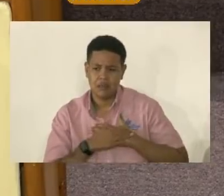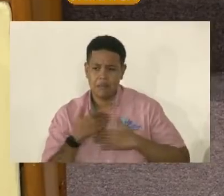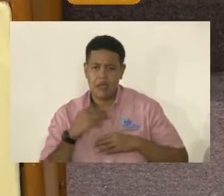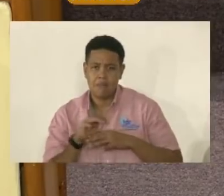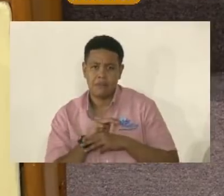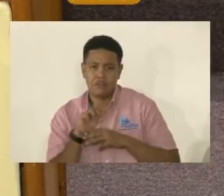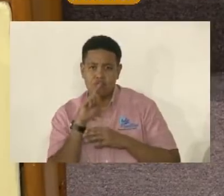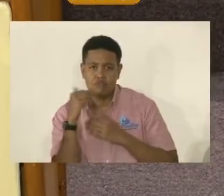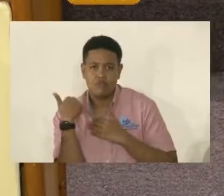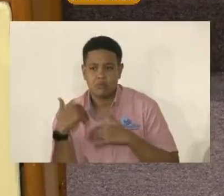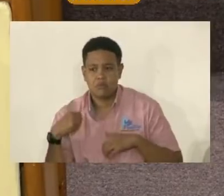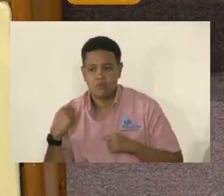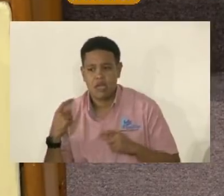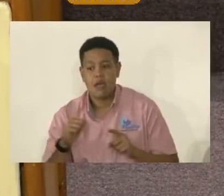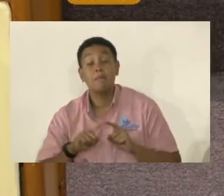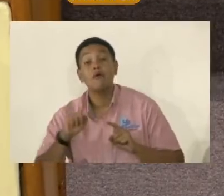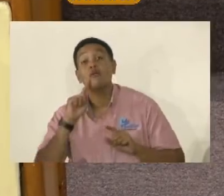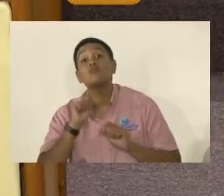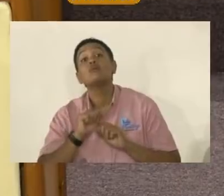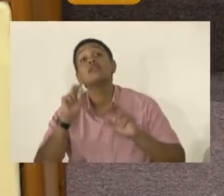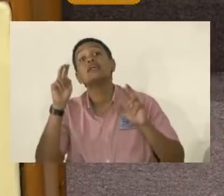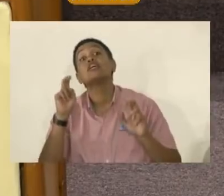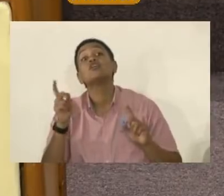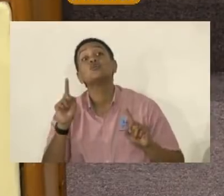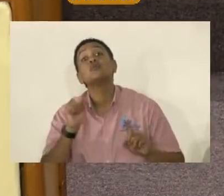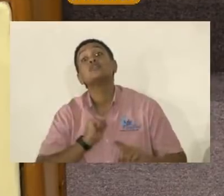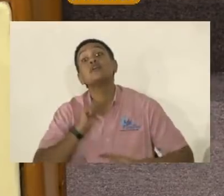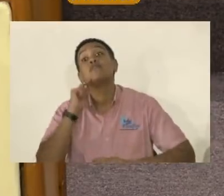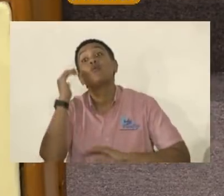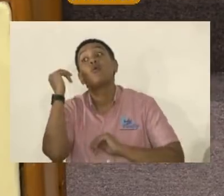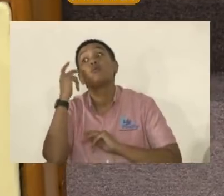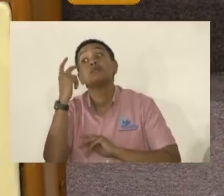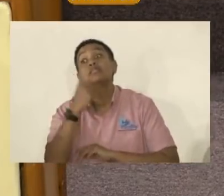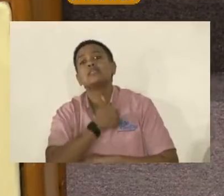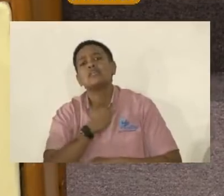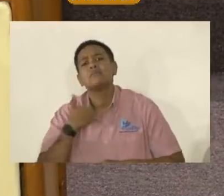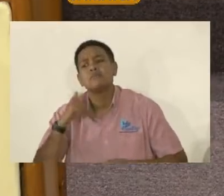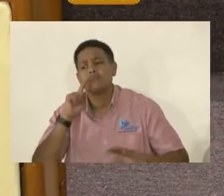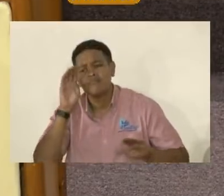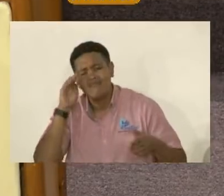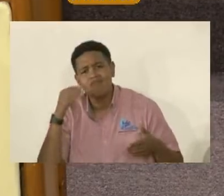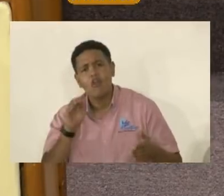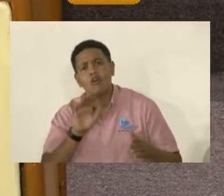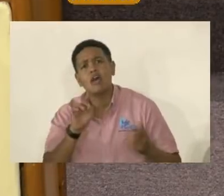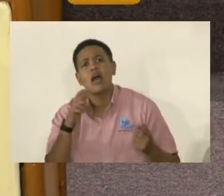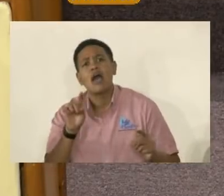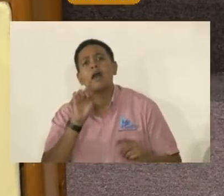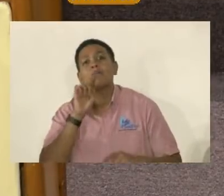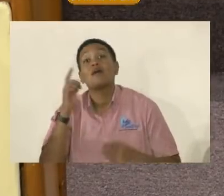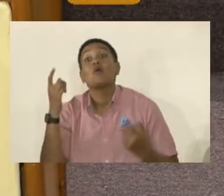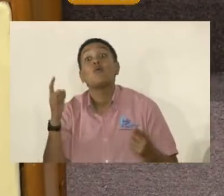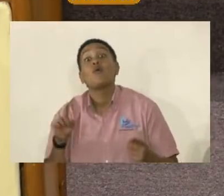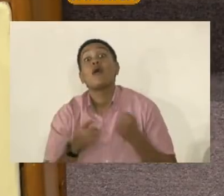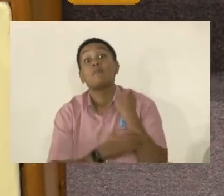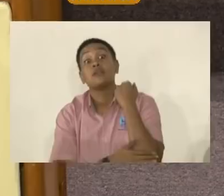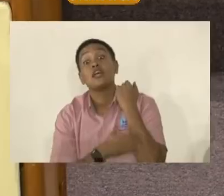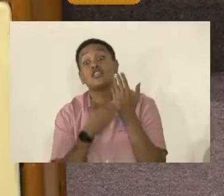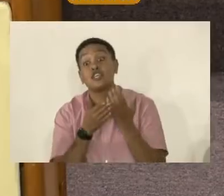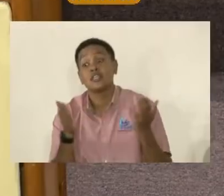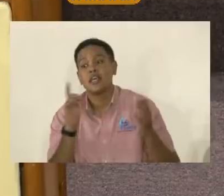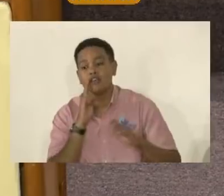assignment, but there are issues to which I hope to see colleagues pay keen attention as the State of the Nation debate